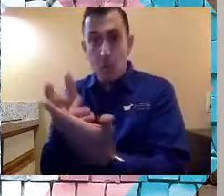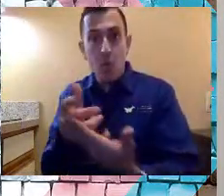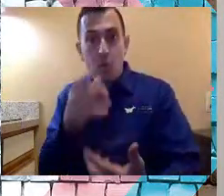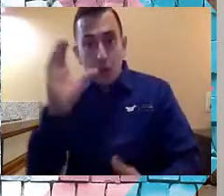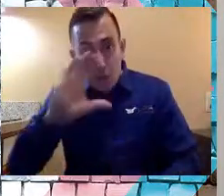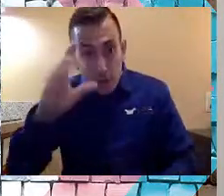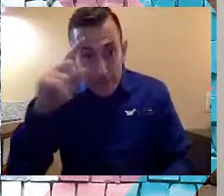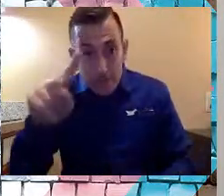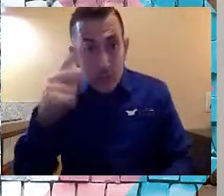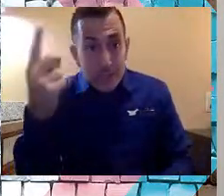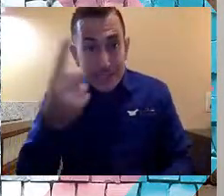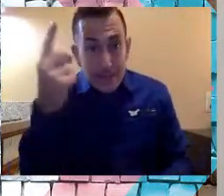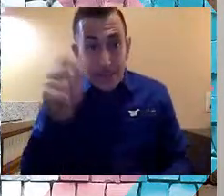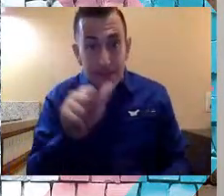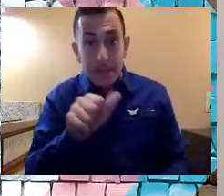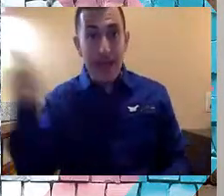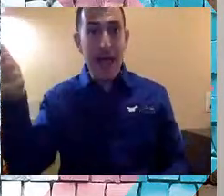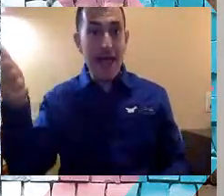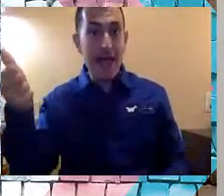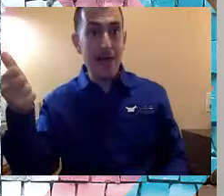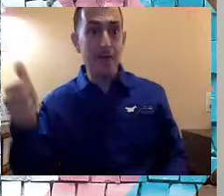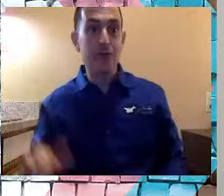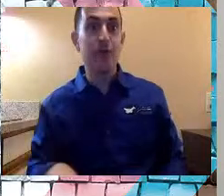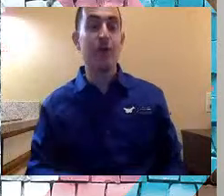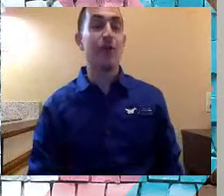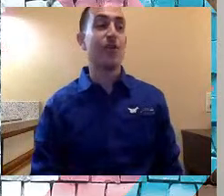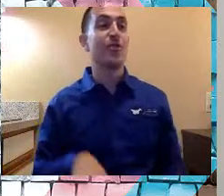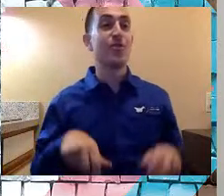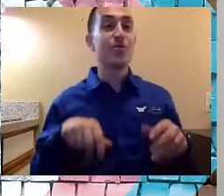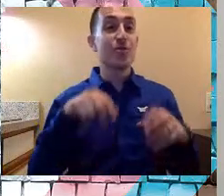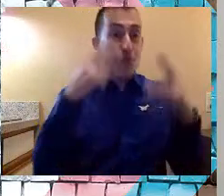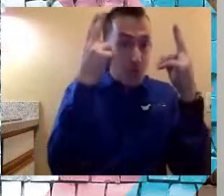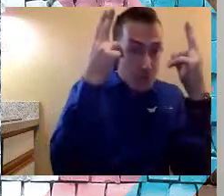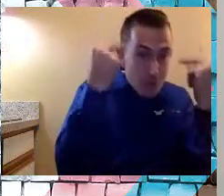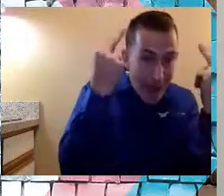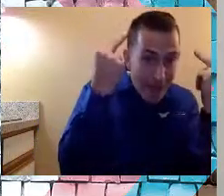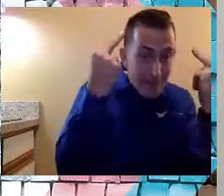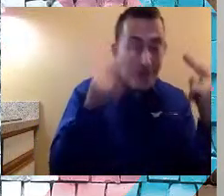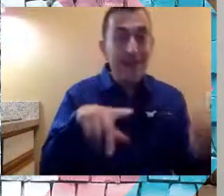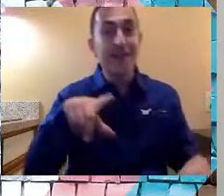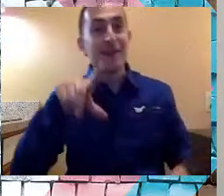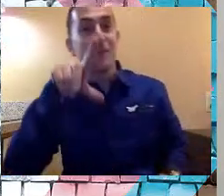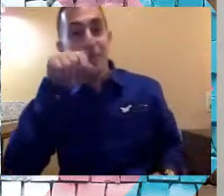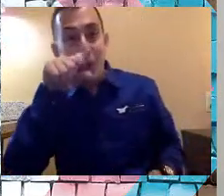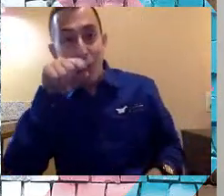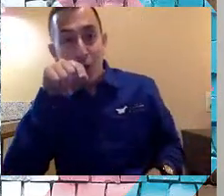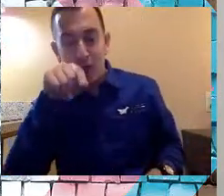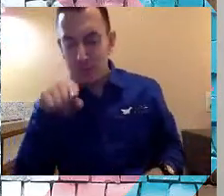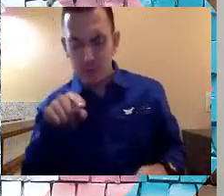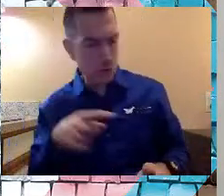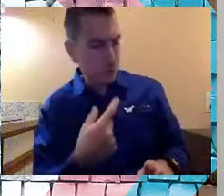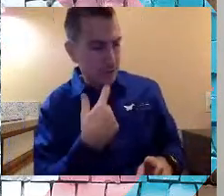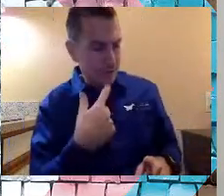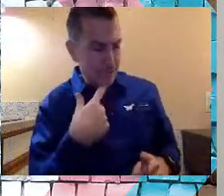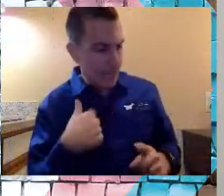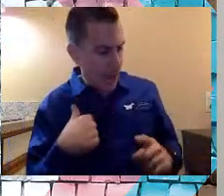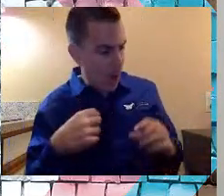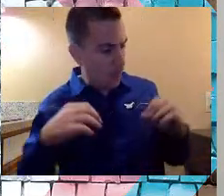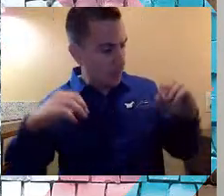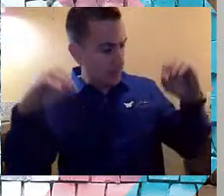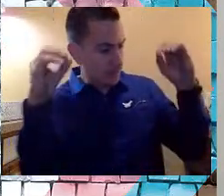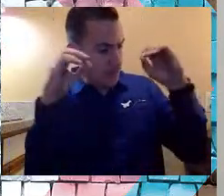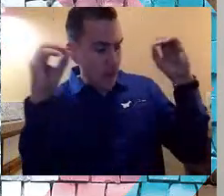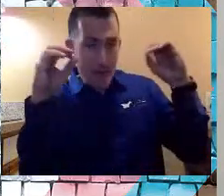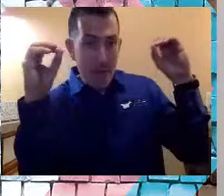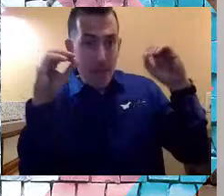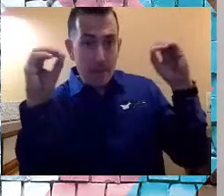else. The rabbit and the bird are there now. But you said I was neither. You said